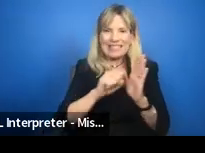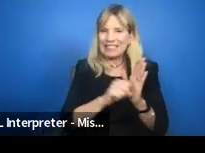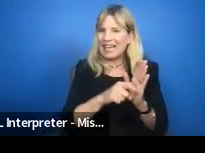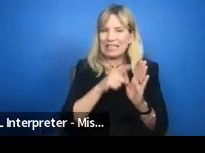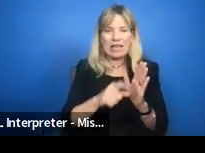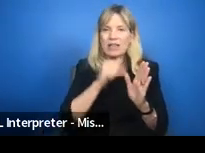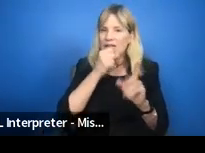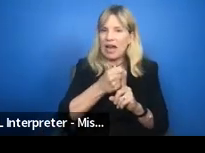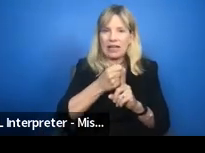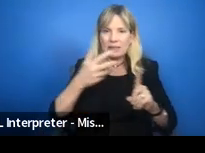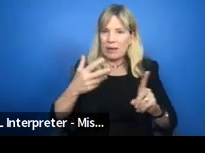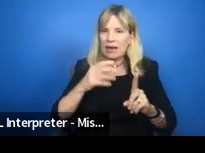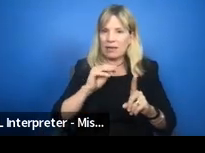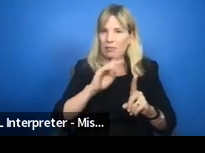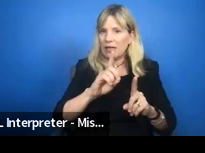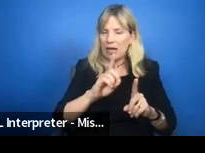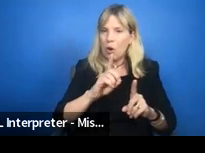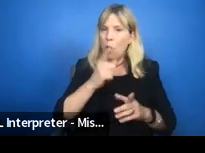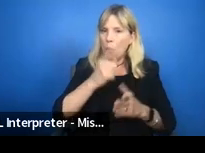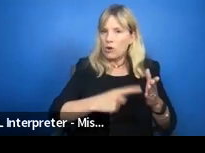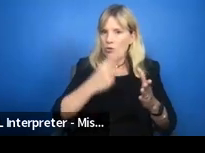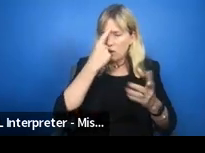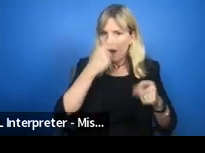expanded Medicaid look forward to?